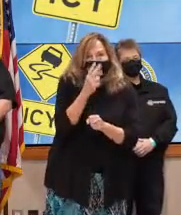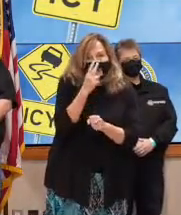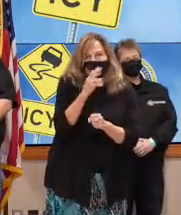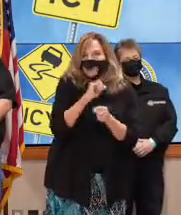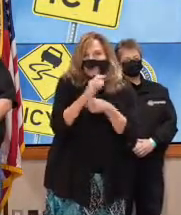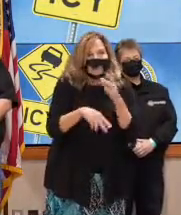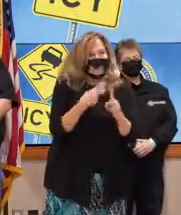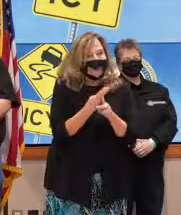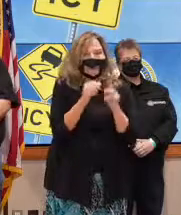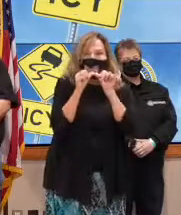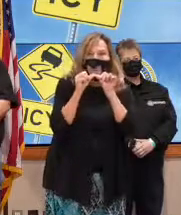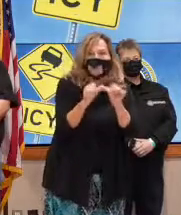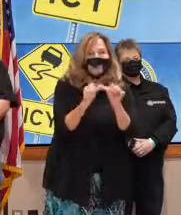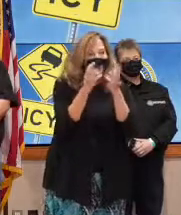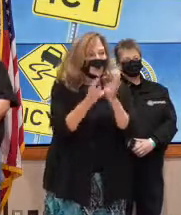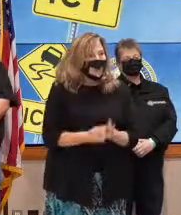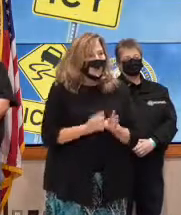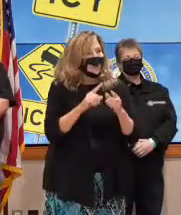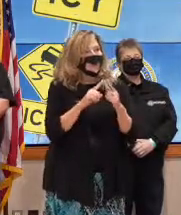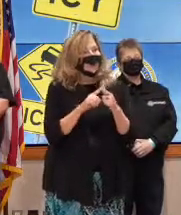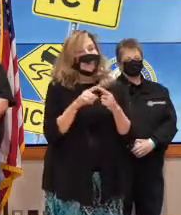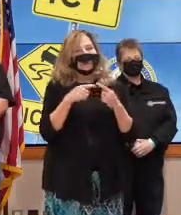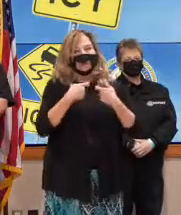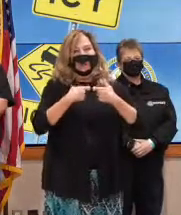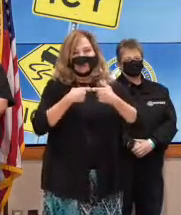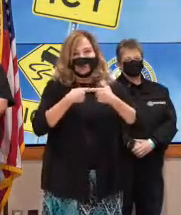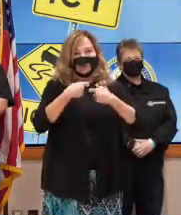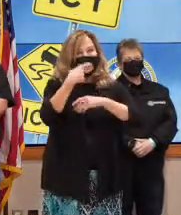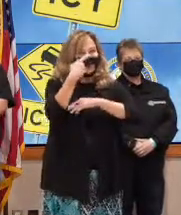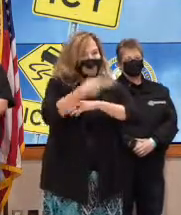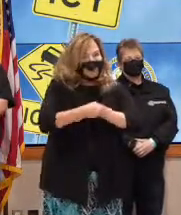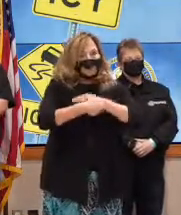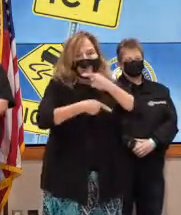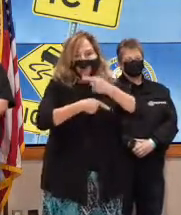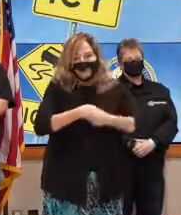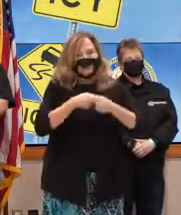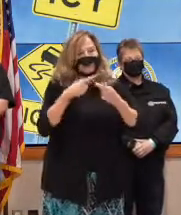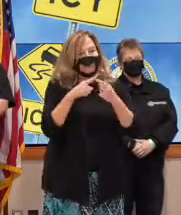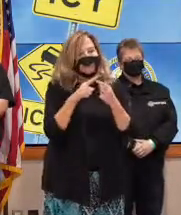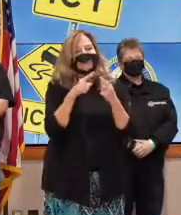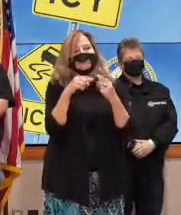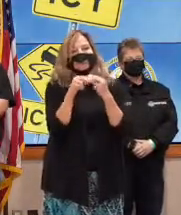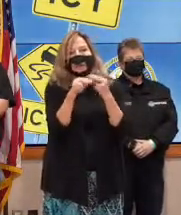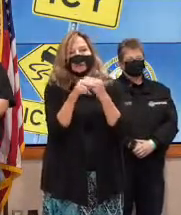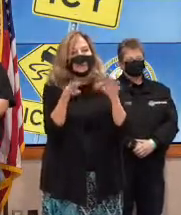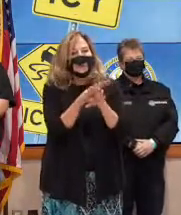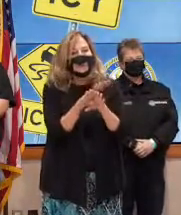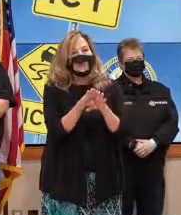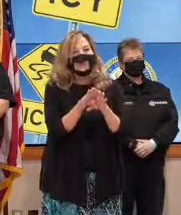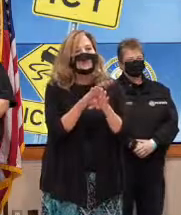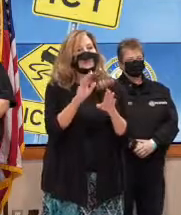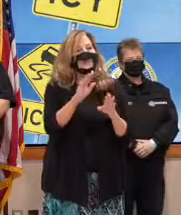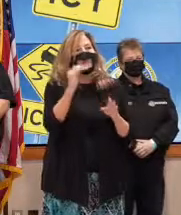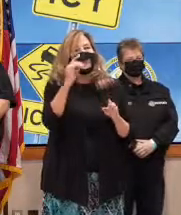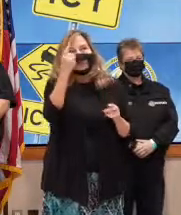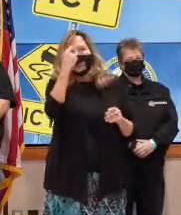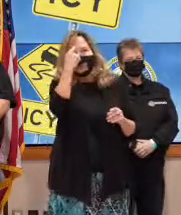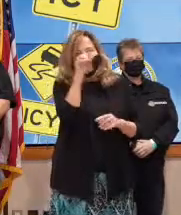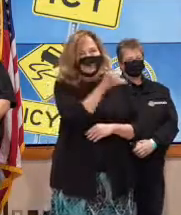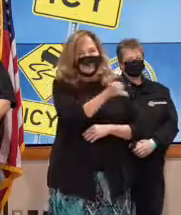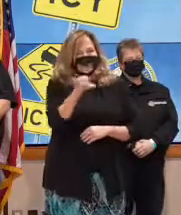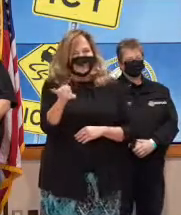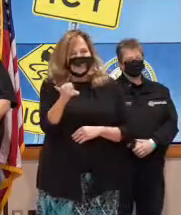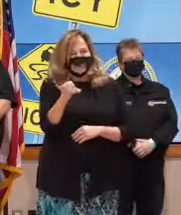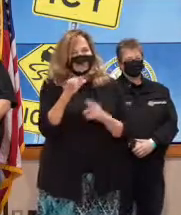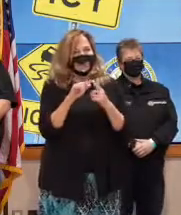probability of power outages, dangerous conditions outside, road closures. It's the same type of thing we would see in a Category 5 hurricane.